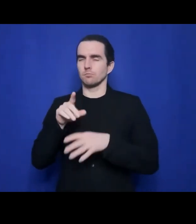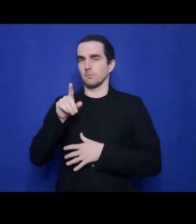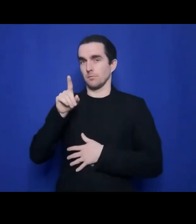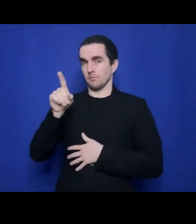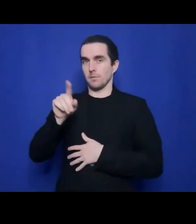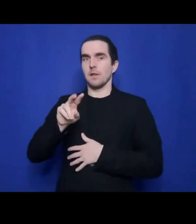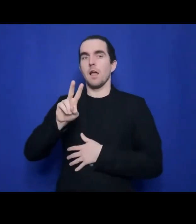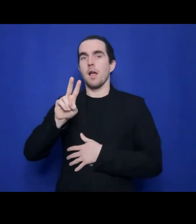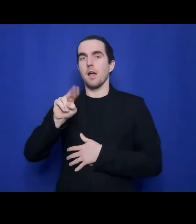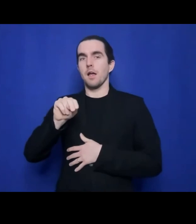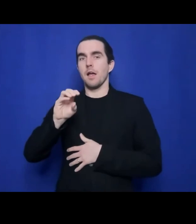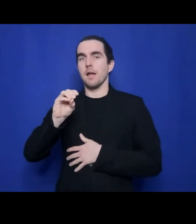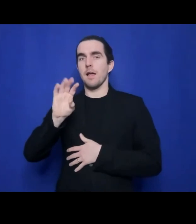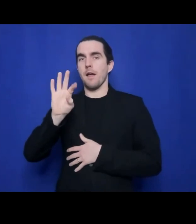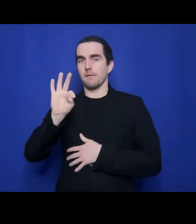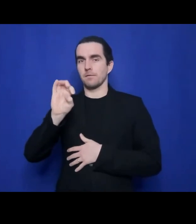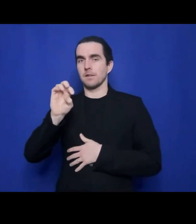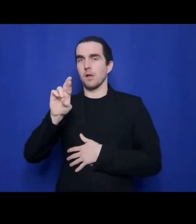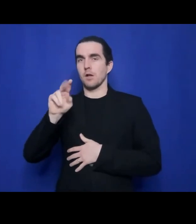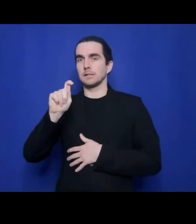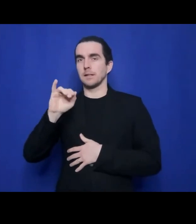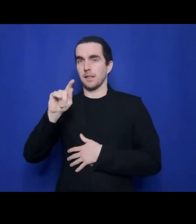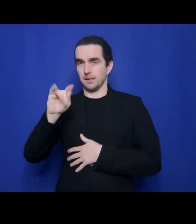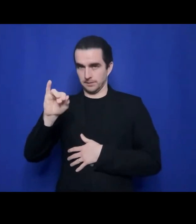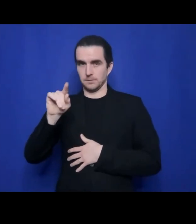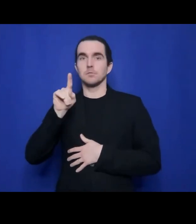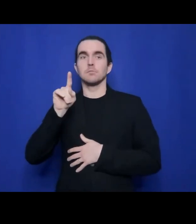your and opinion? perception What do regarding you this think about this question? question? Thank you.